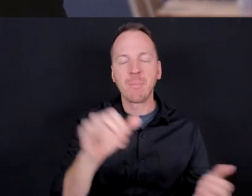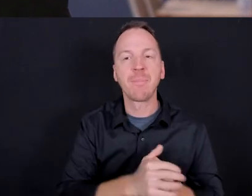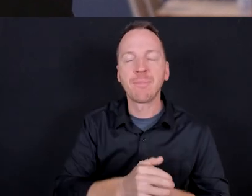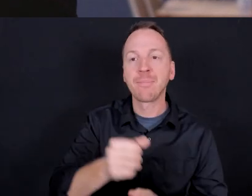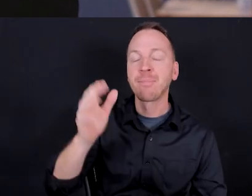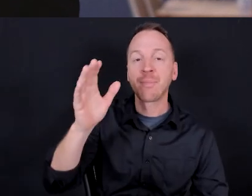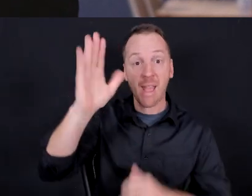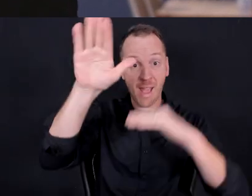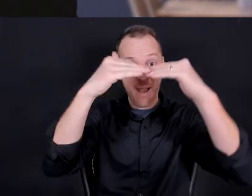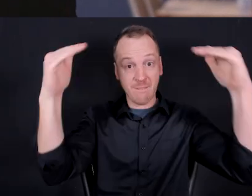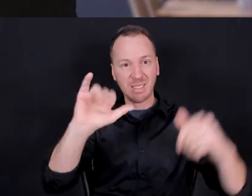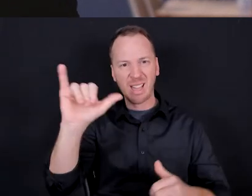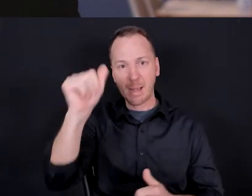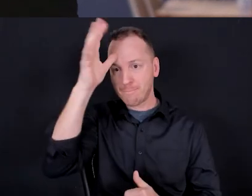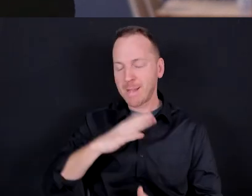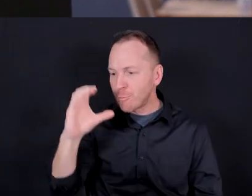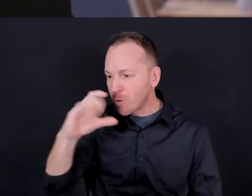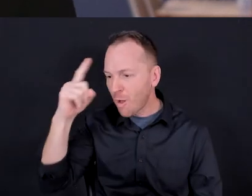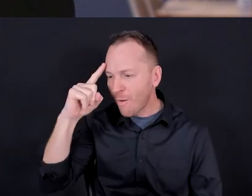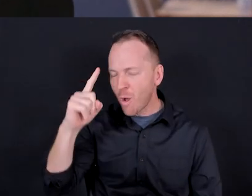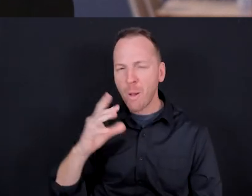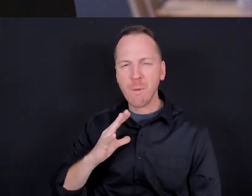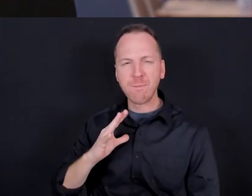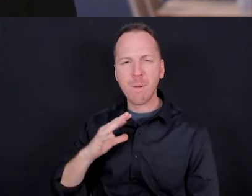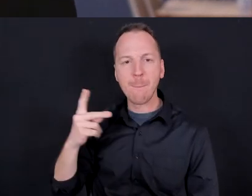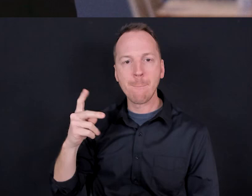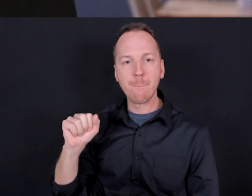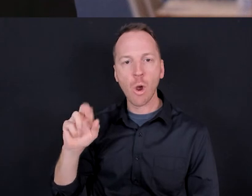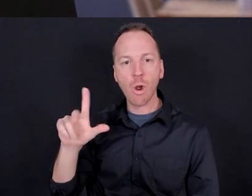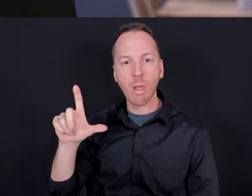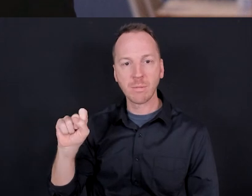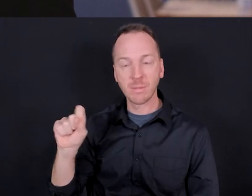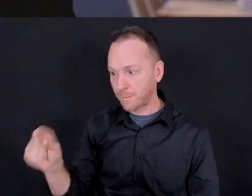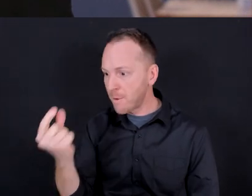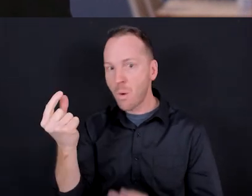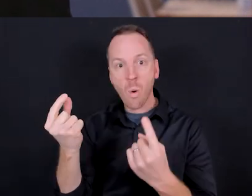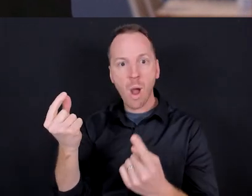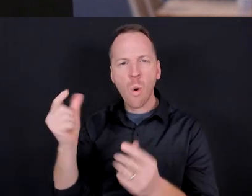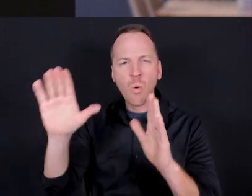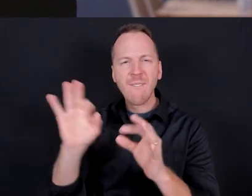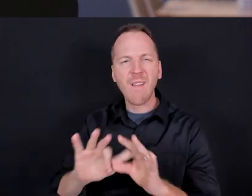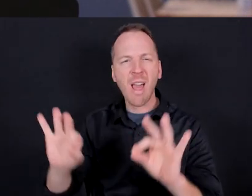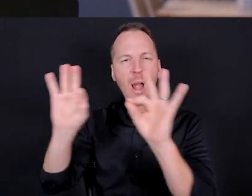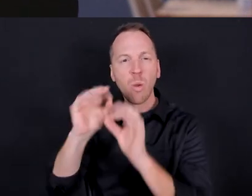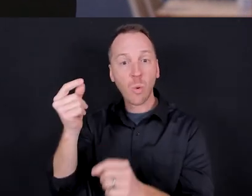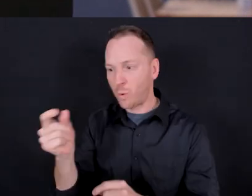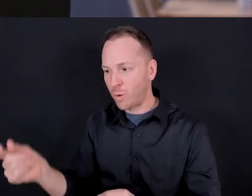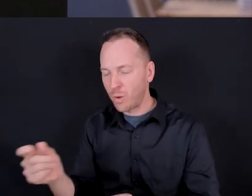heaven is like a merchant looking for fine pearls. When he found one of great value, he went